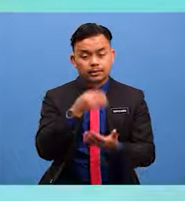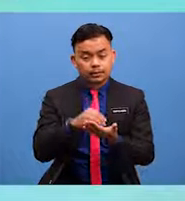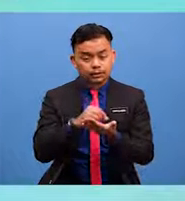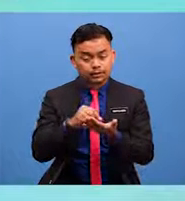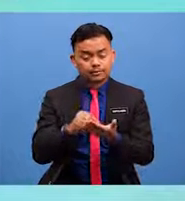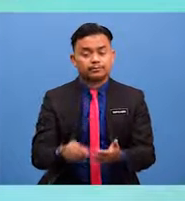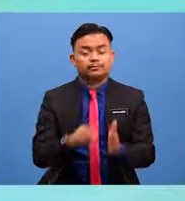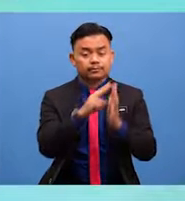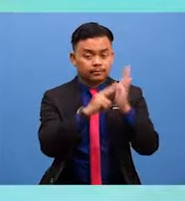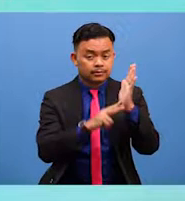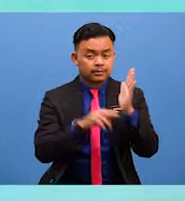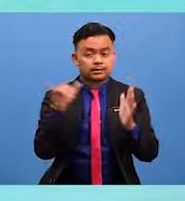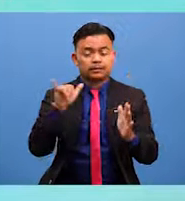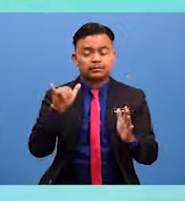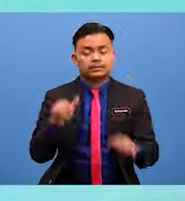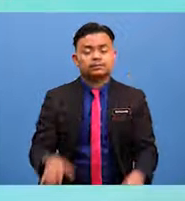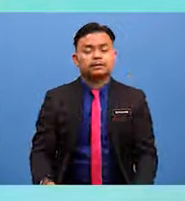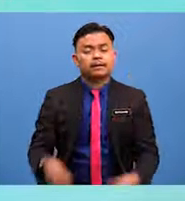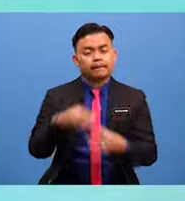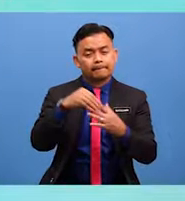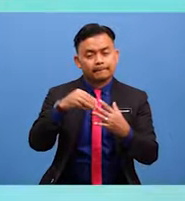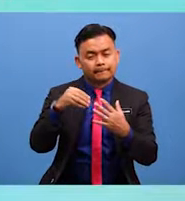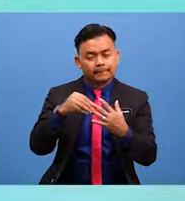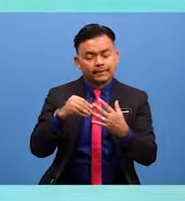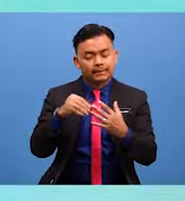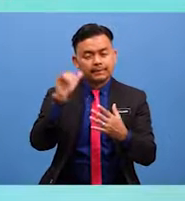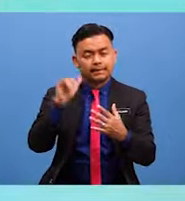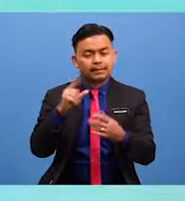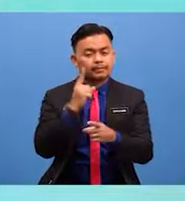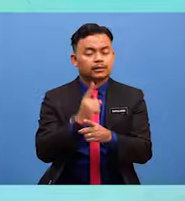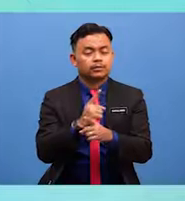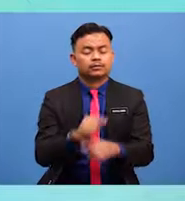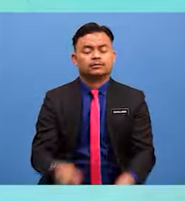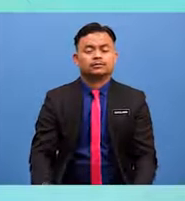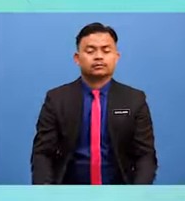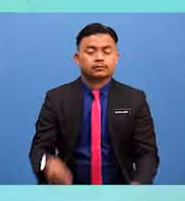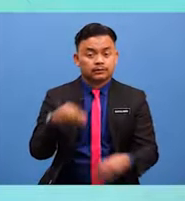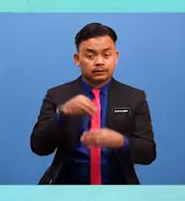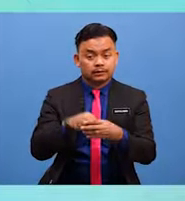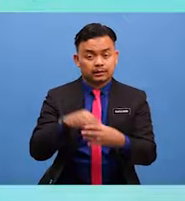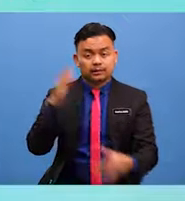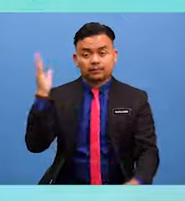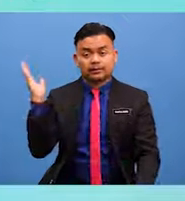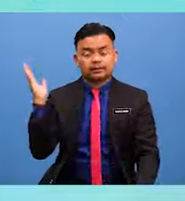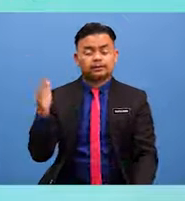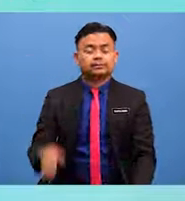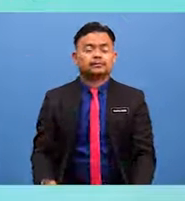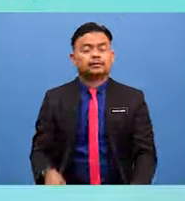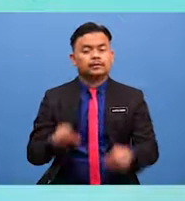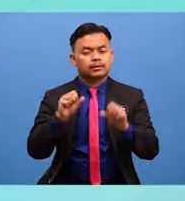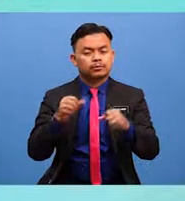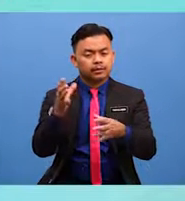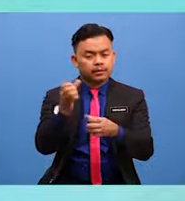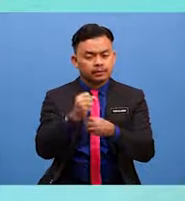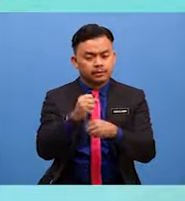correct verb to use in this article. We can get a lot of information